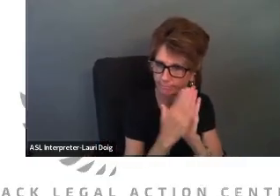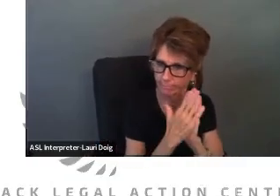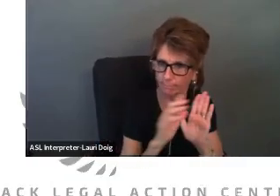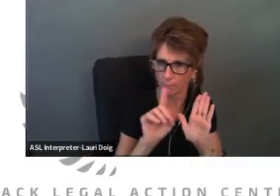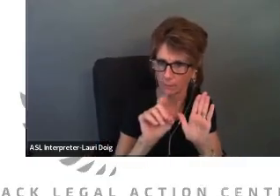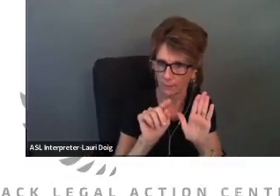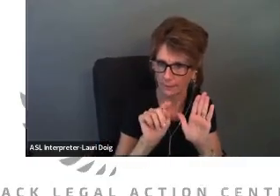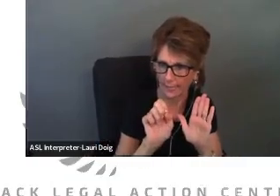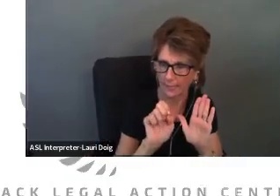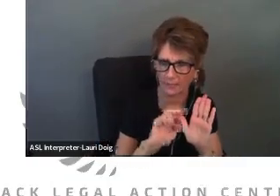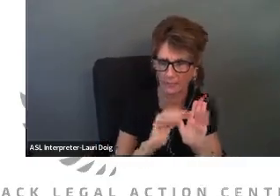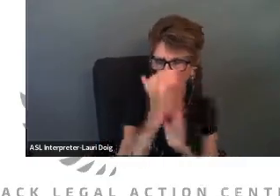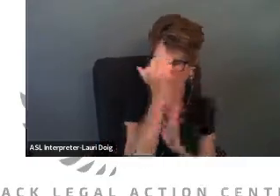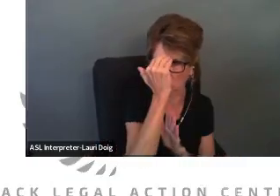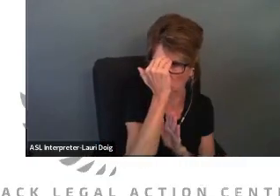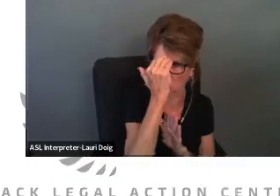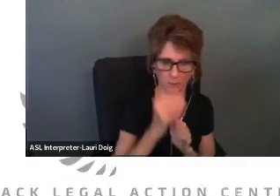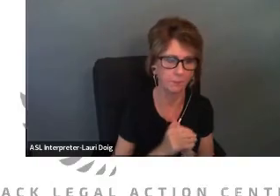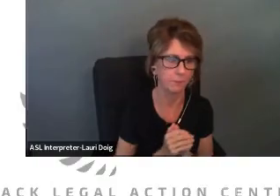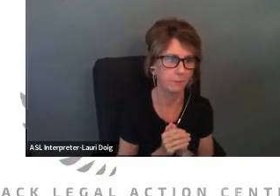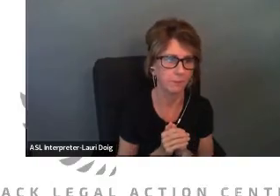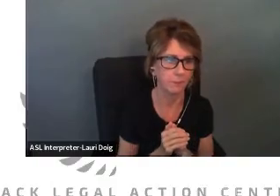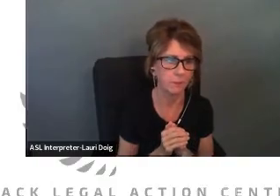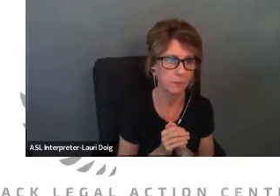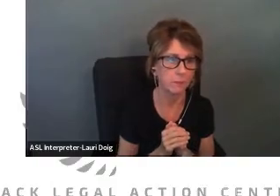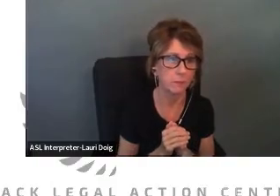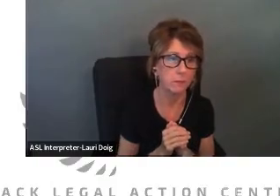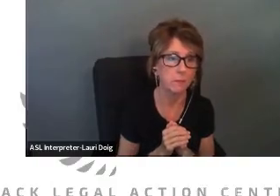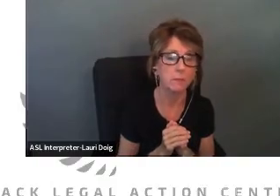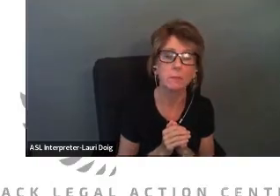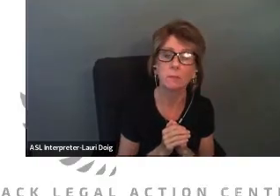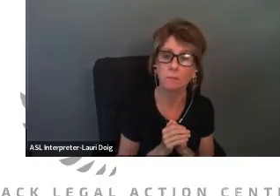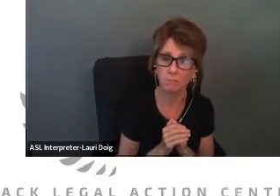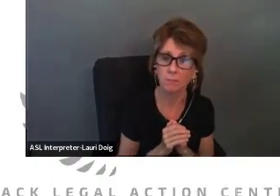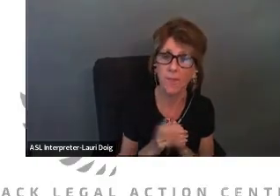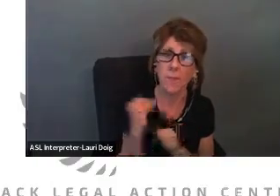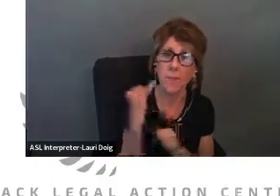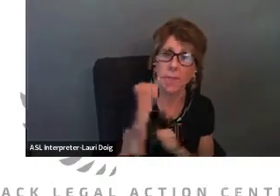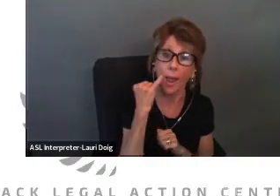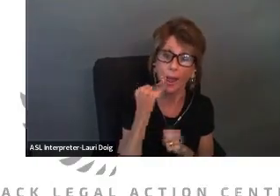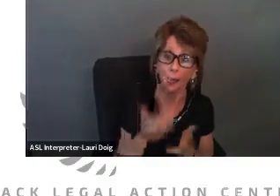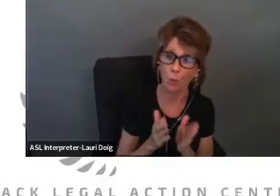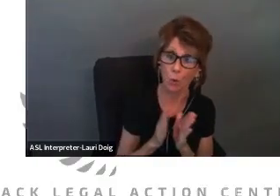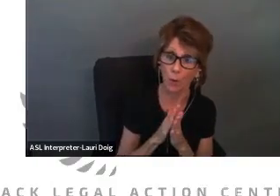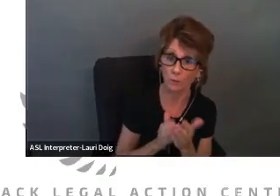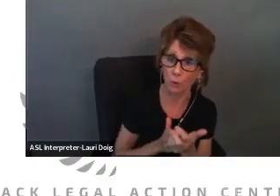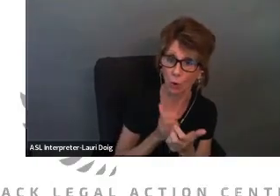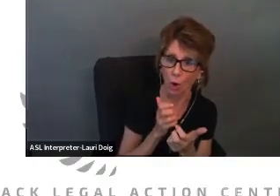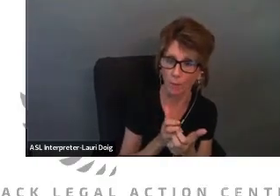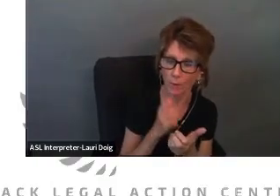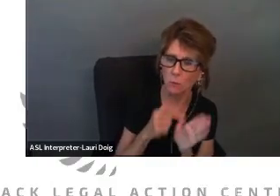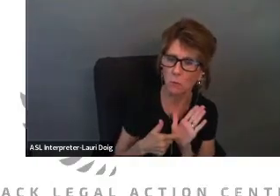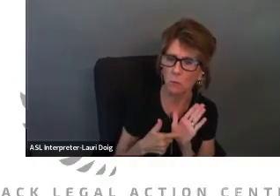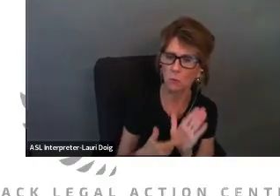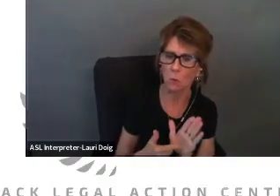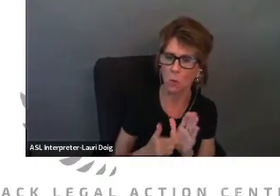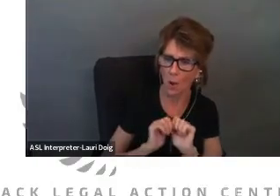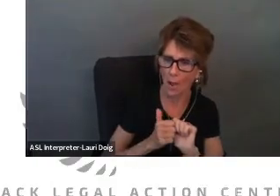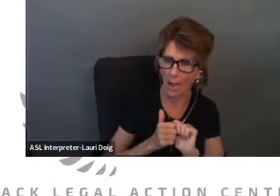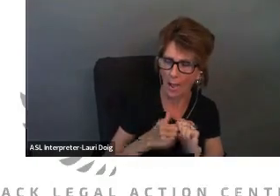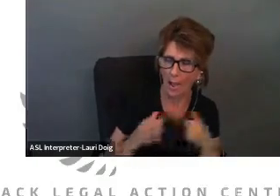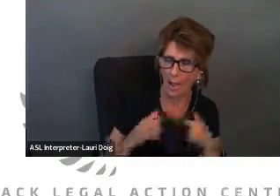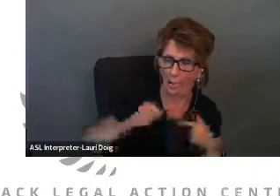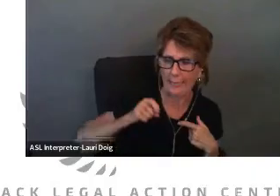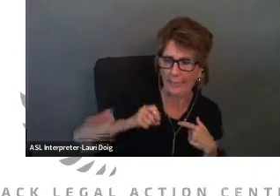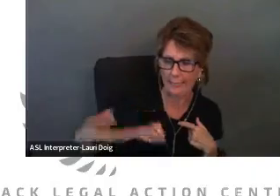put forward to identify that you have a need that requires accommodation. We generally